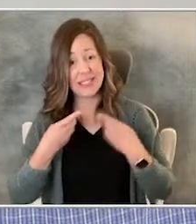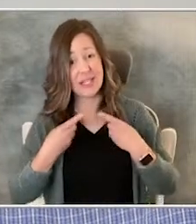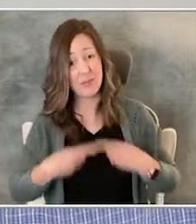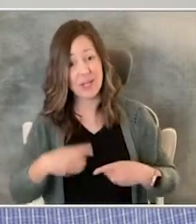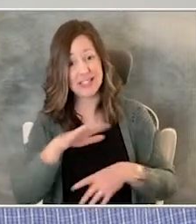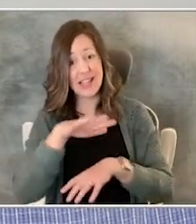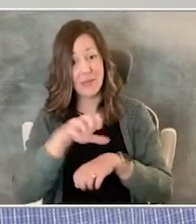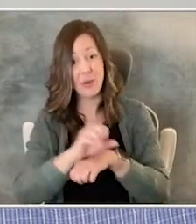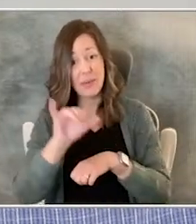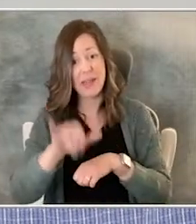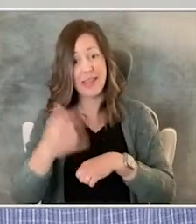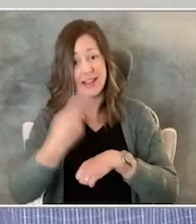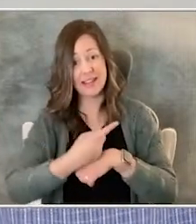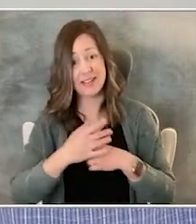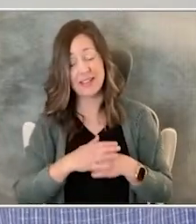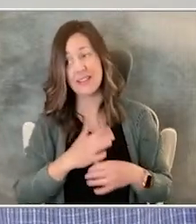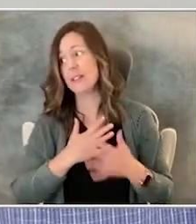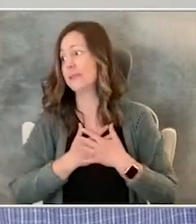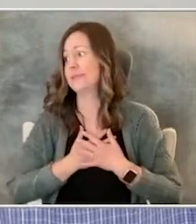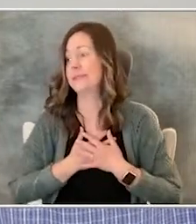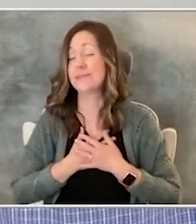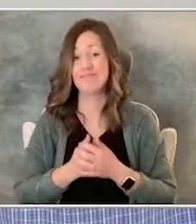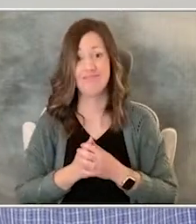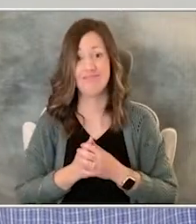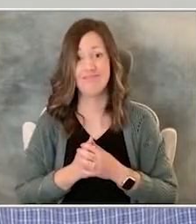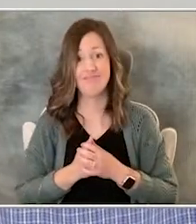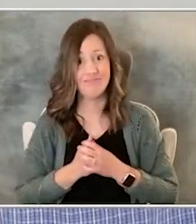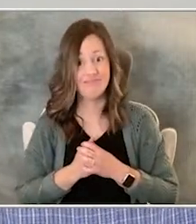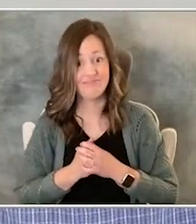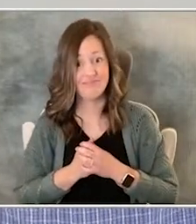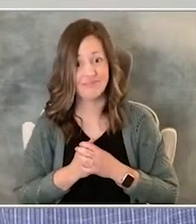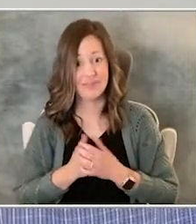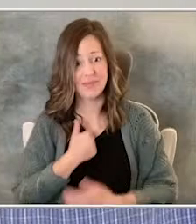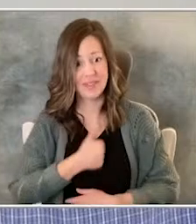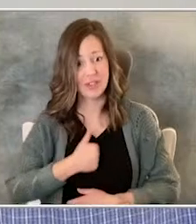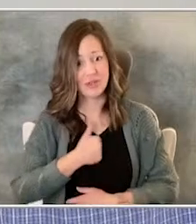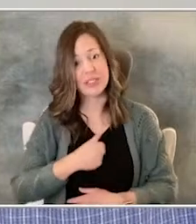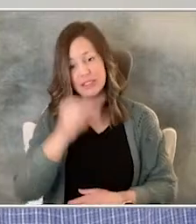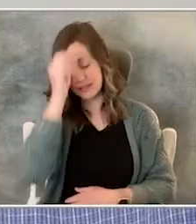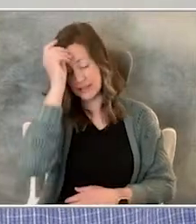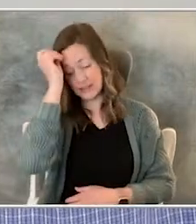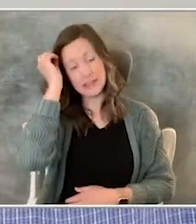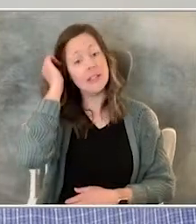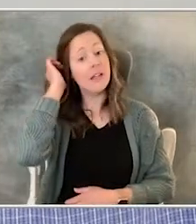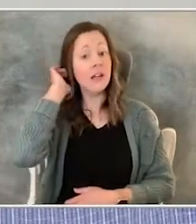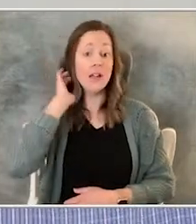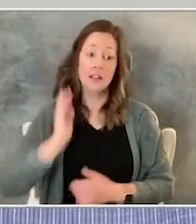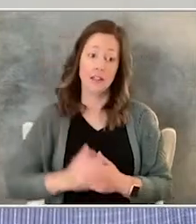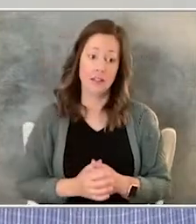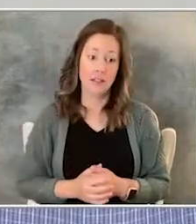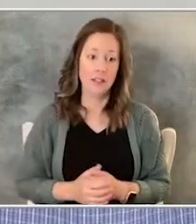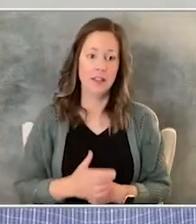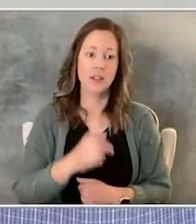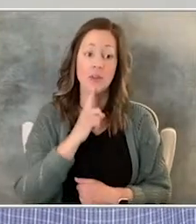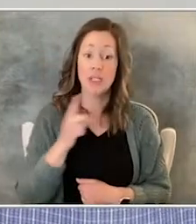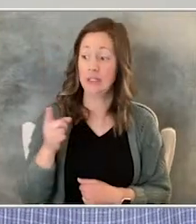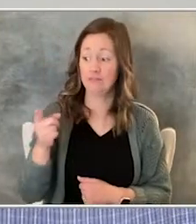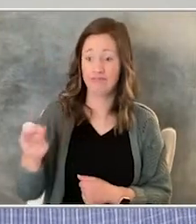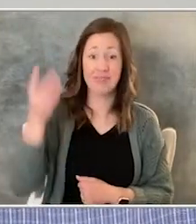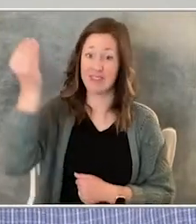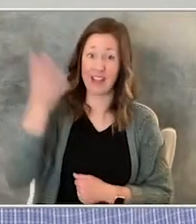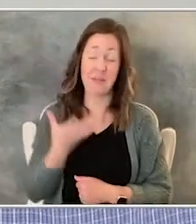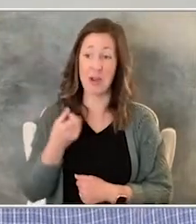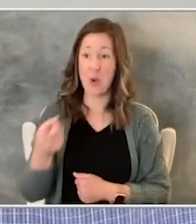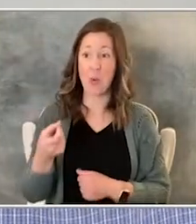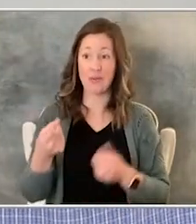now this? How could it end this way? A few days later, the phone rang. It was his doctor again, who had spoken to another doctor